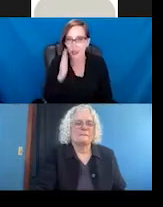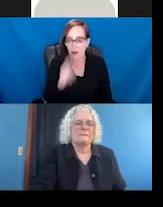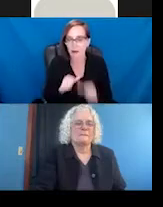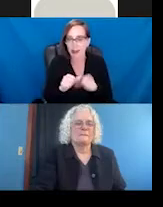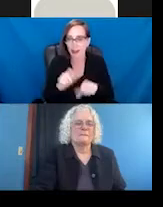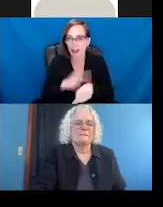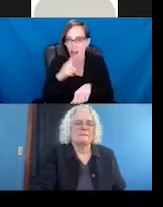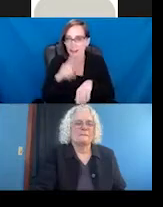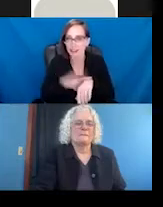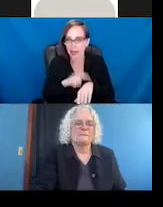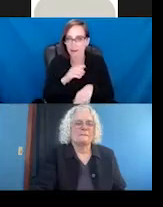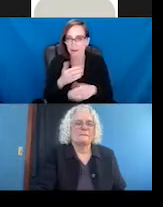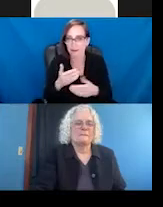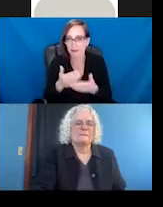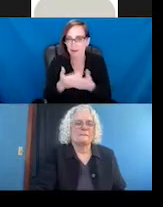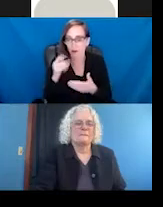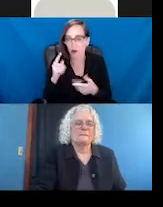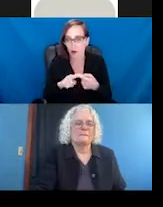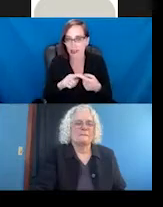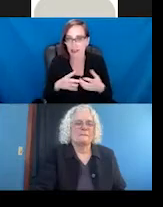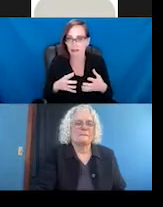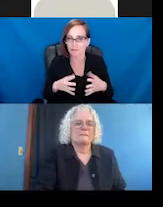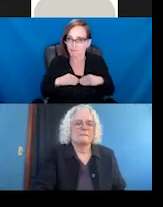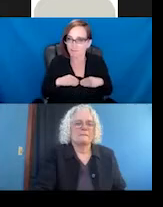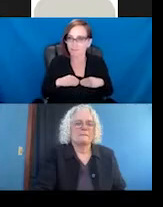this experience.